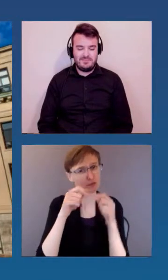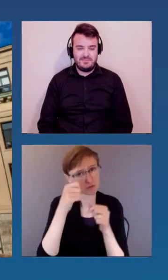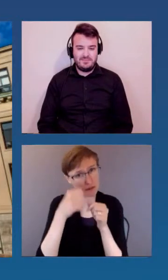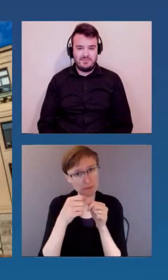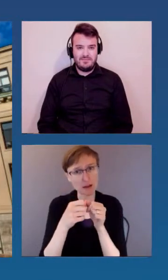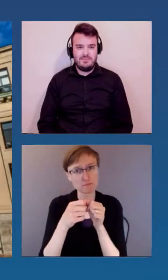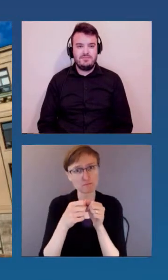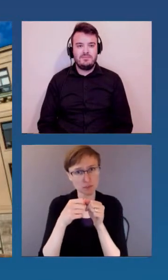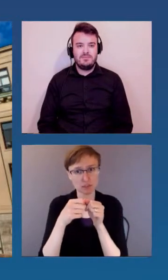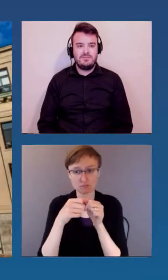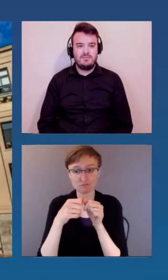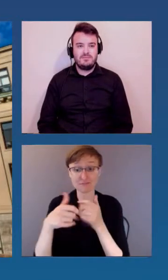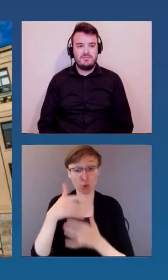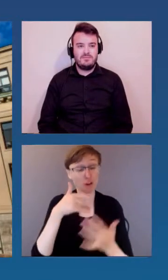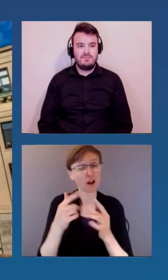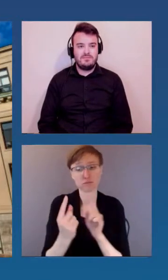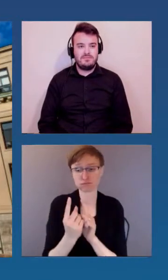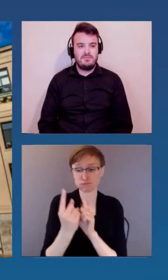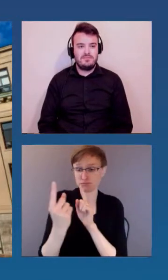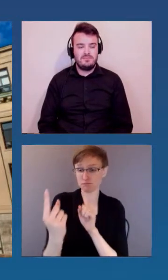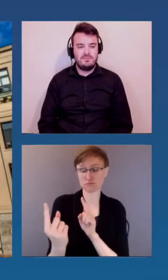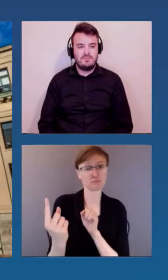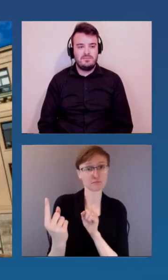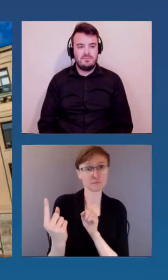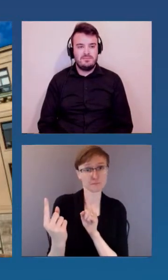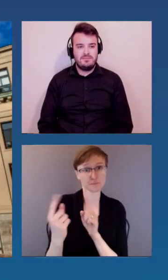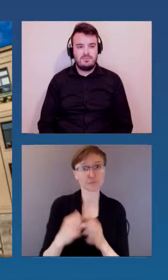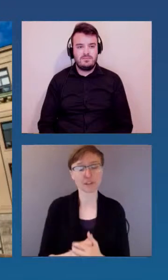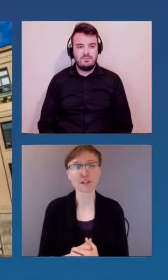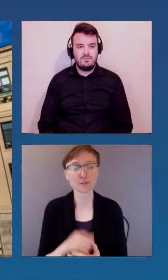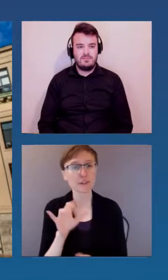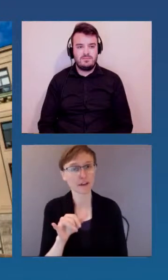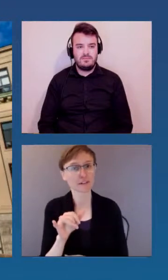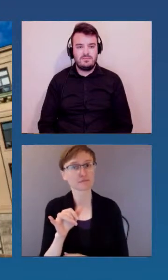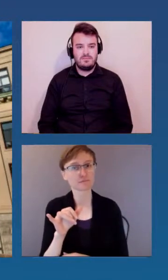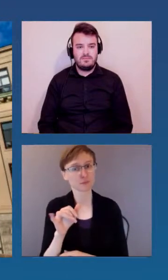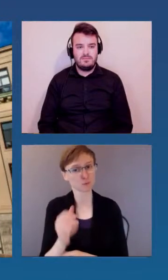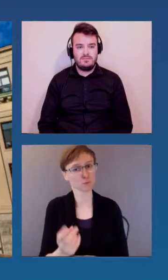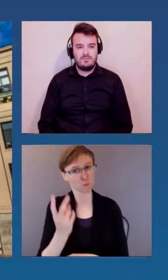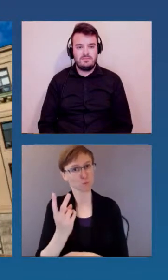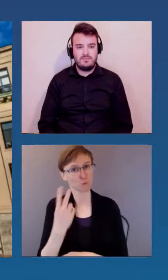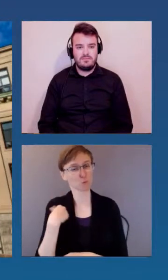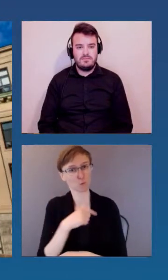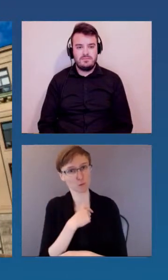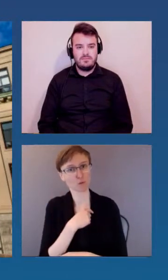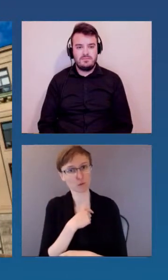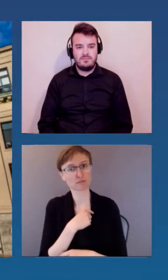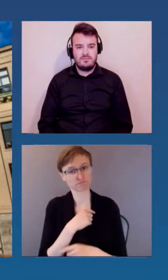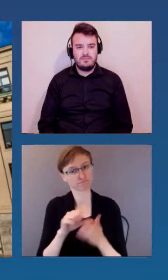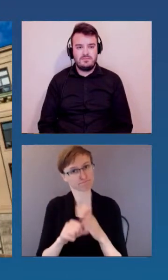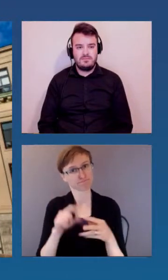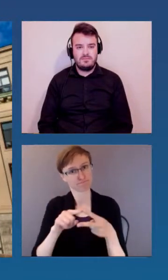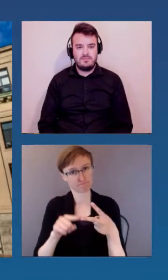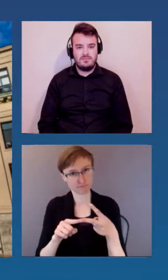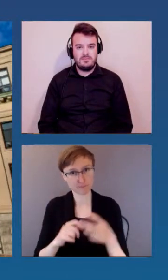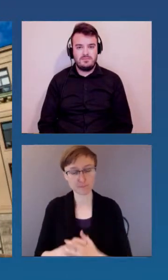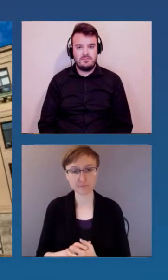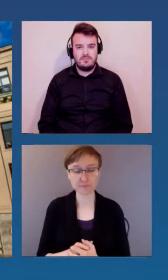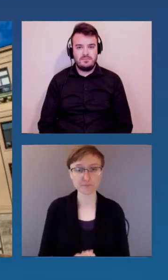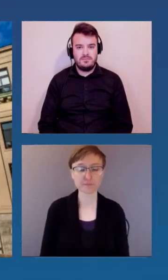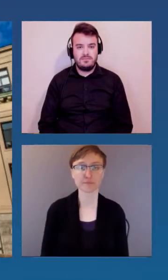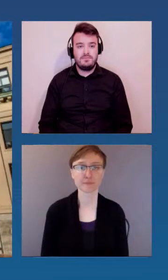campus pour faire respecter les règles de distanciation physique de façon aussi